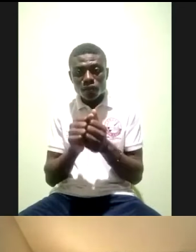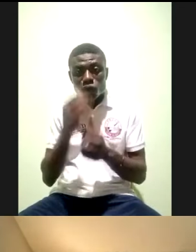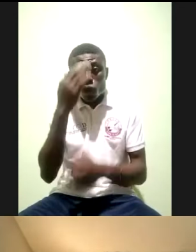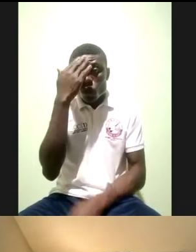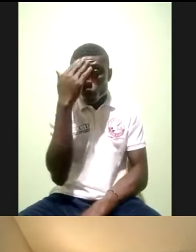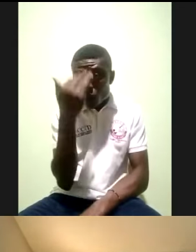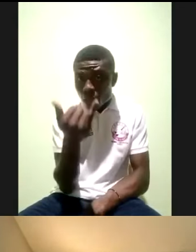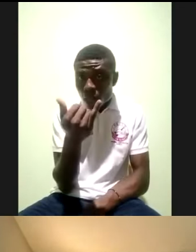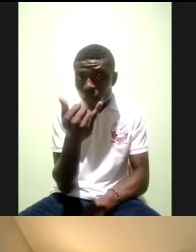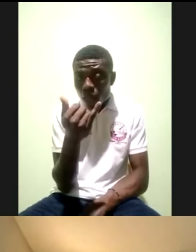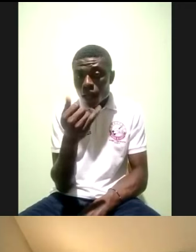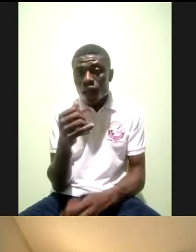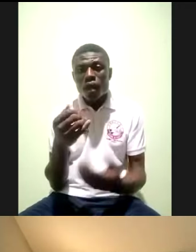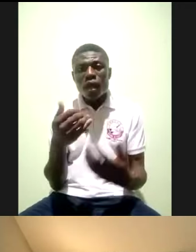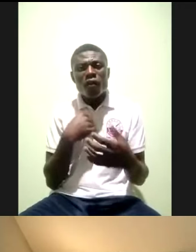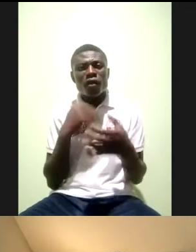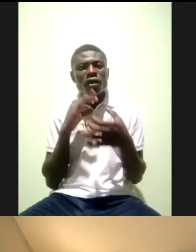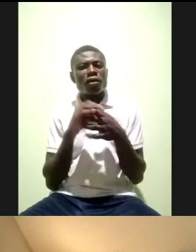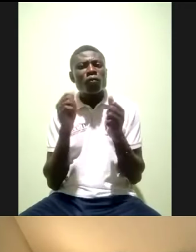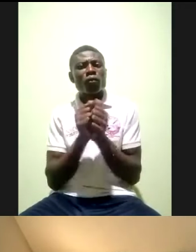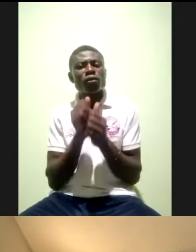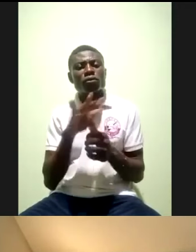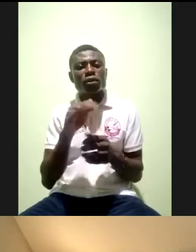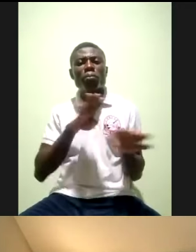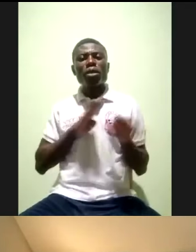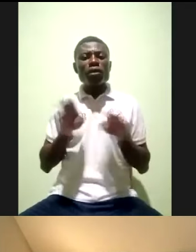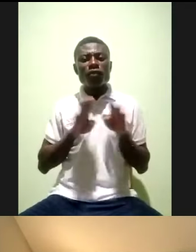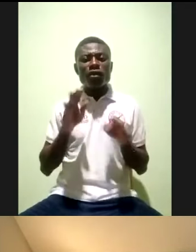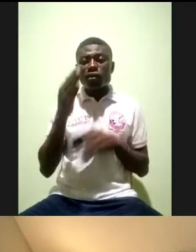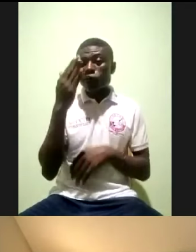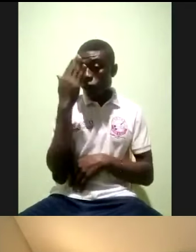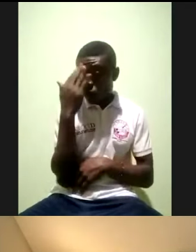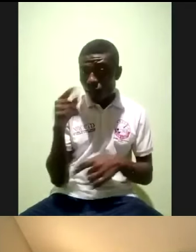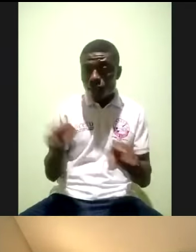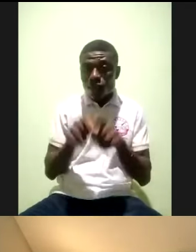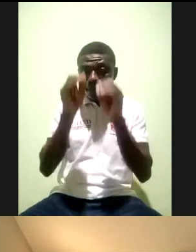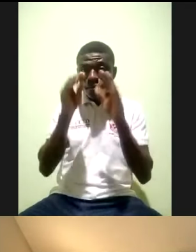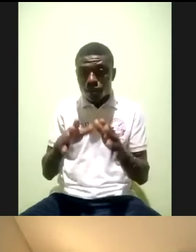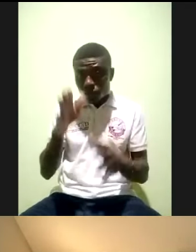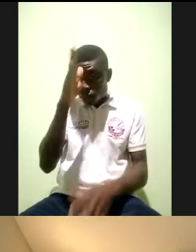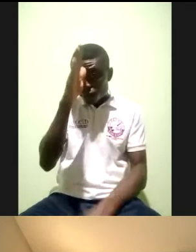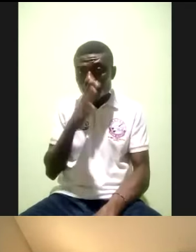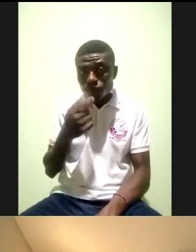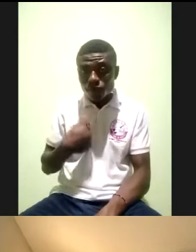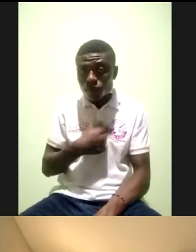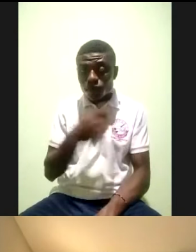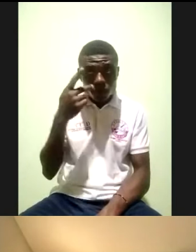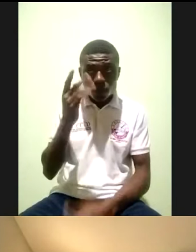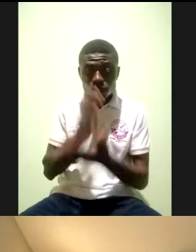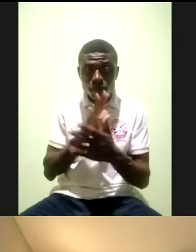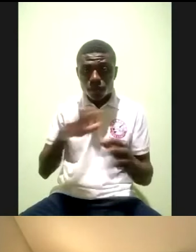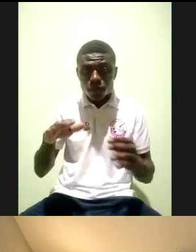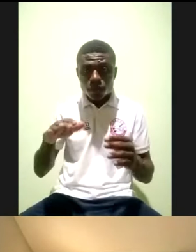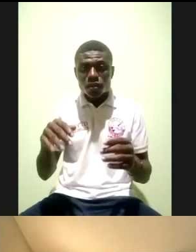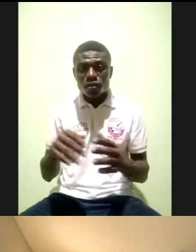was associated with these kind of children's behaviors, because as teachers and parents, we have seen some kids are very accident